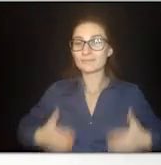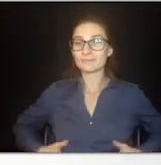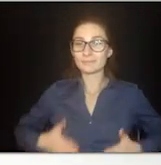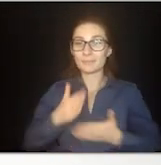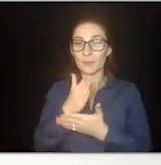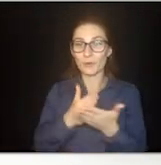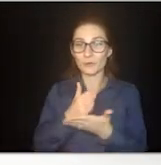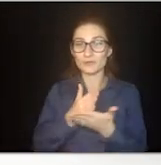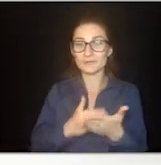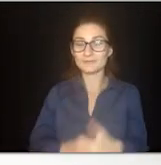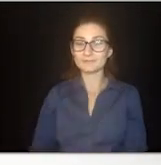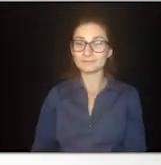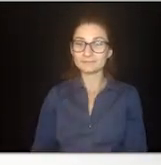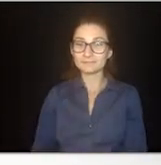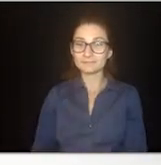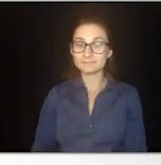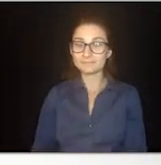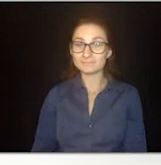teaching body parts.